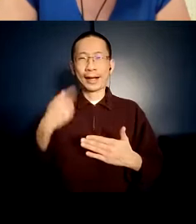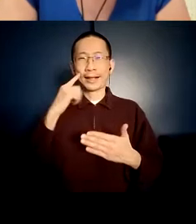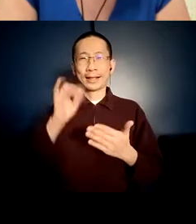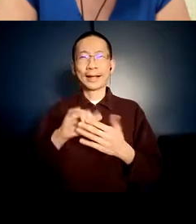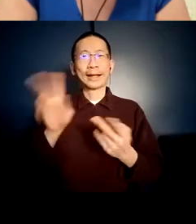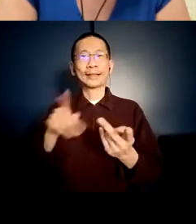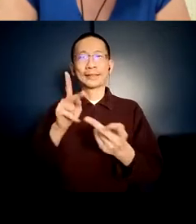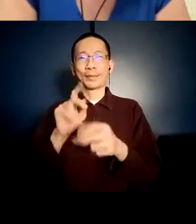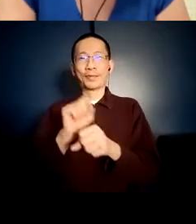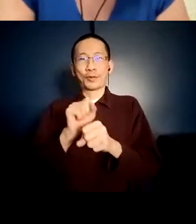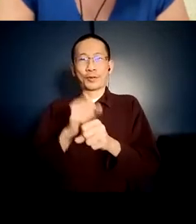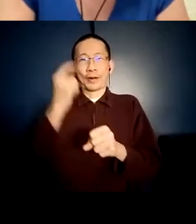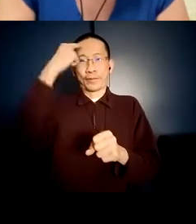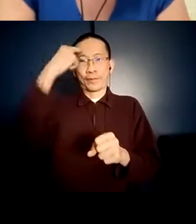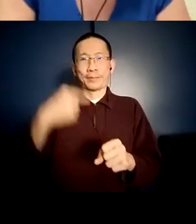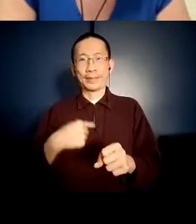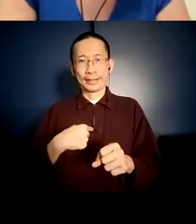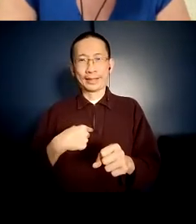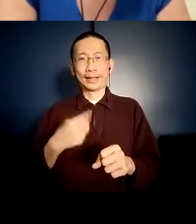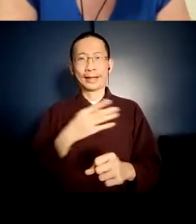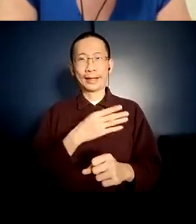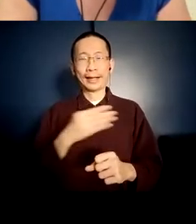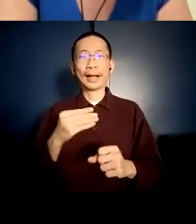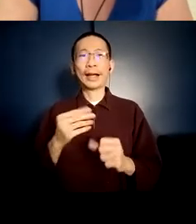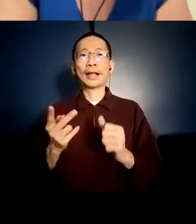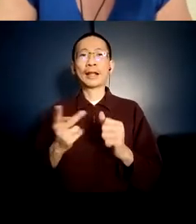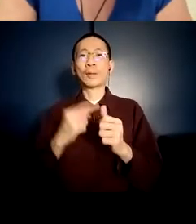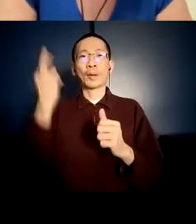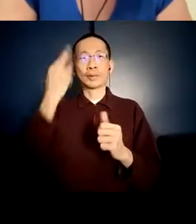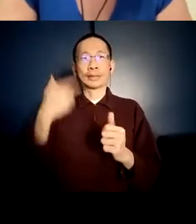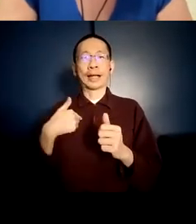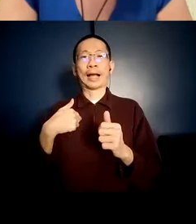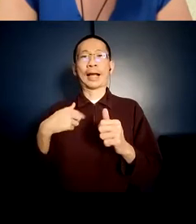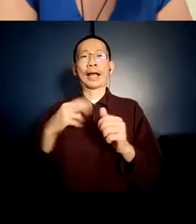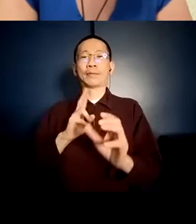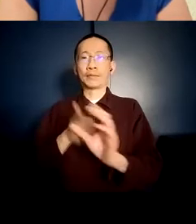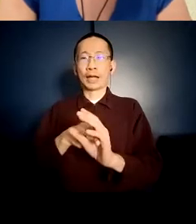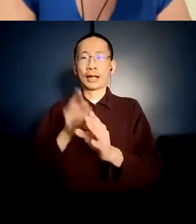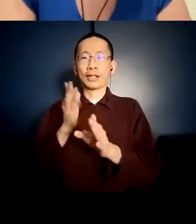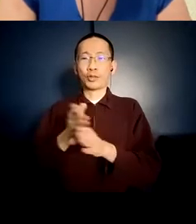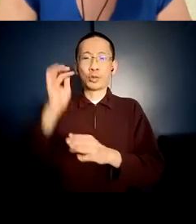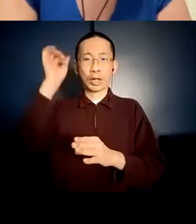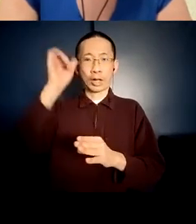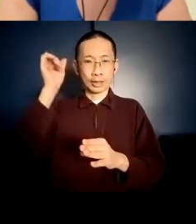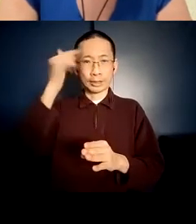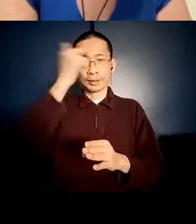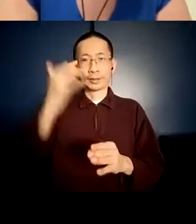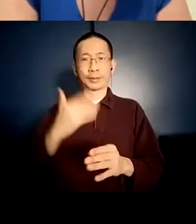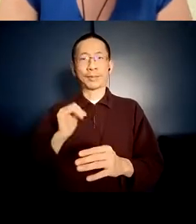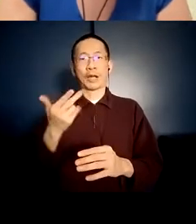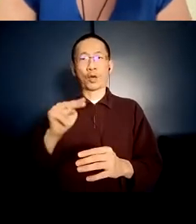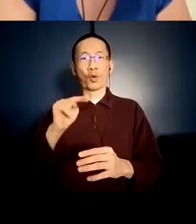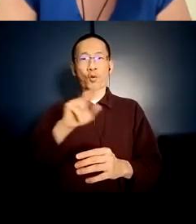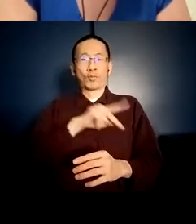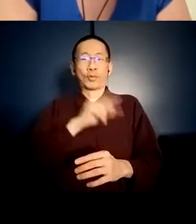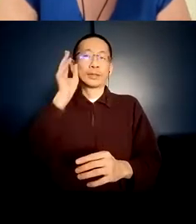perfect career for me. And the primary reason that I got into audiology in the first place is my own personal experience. I